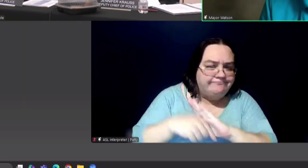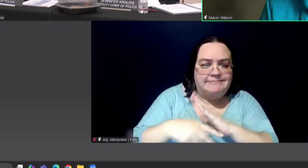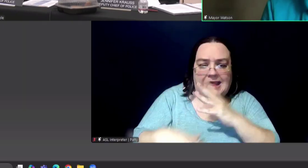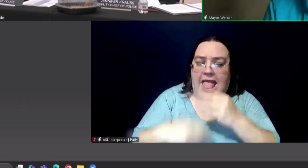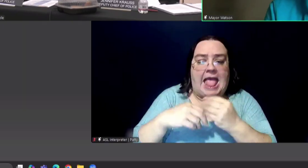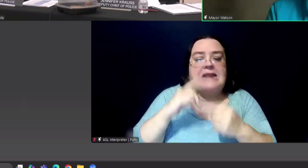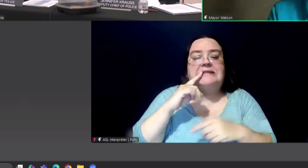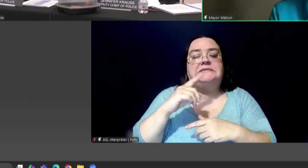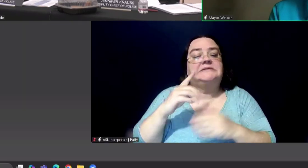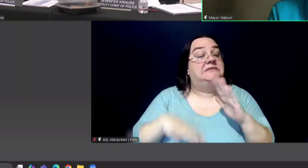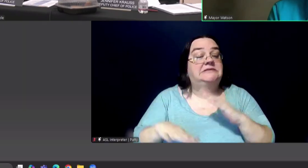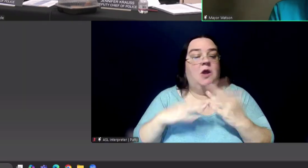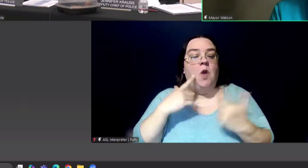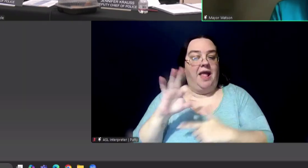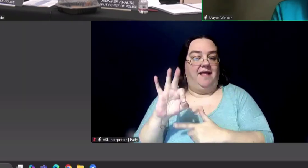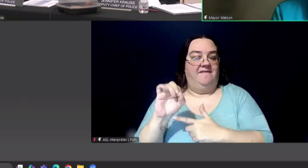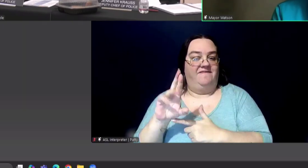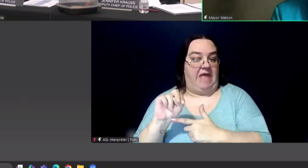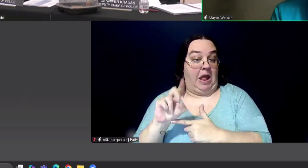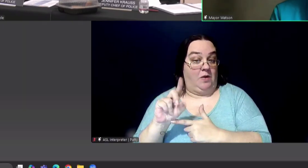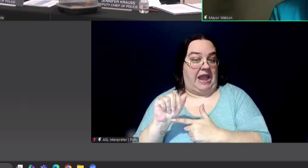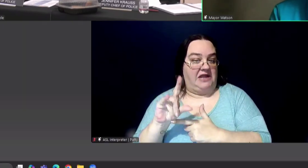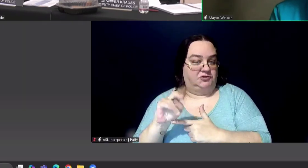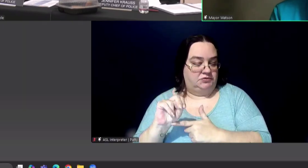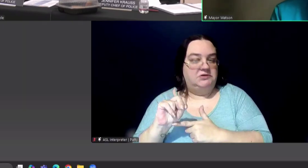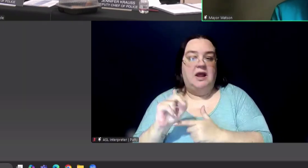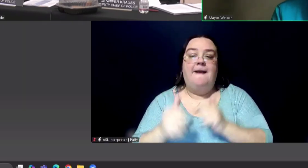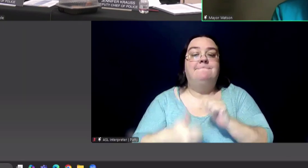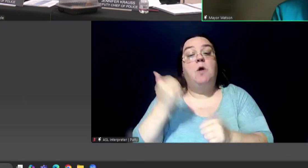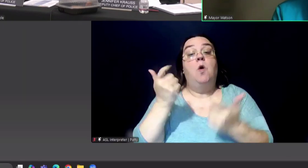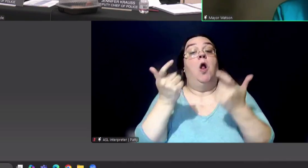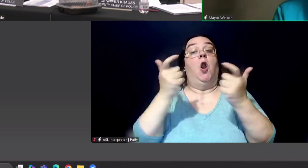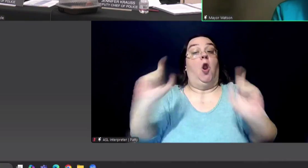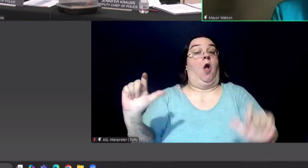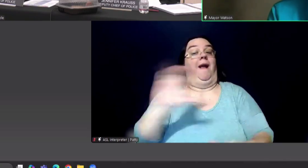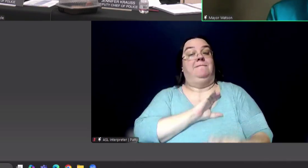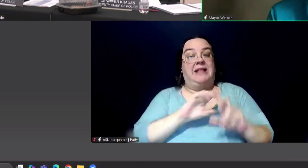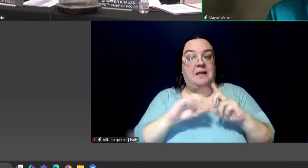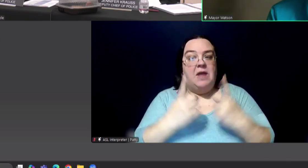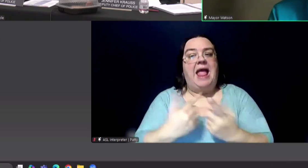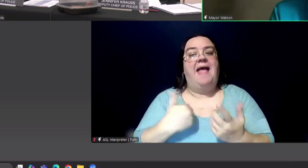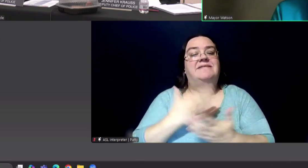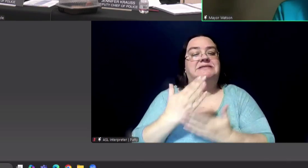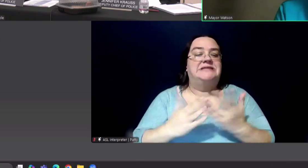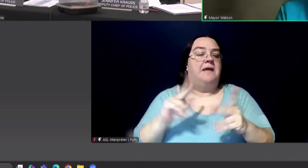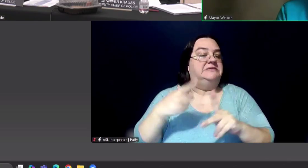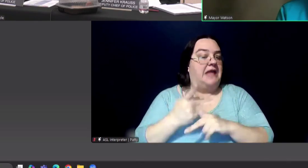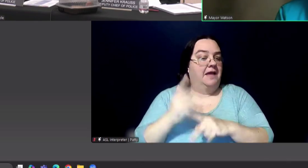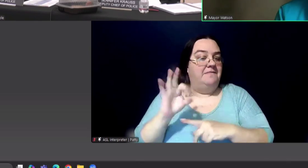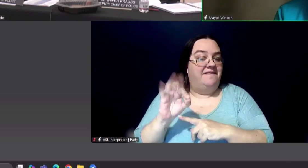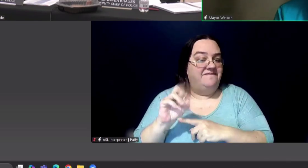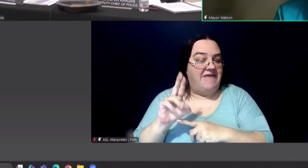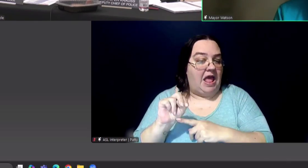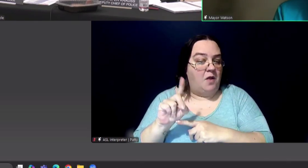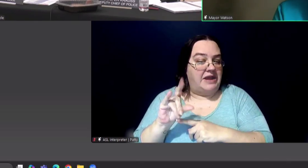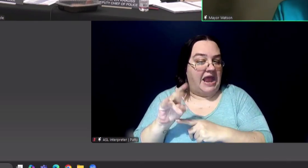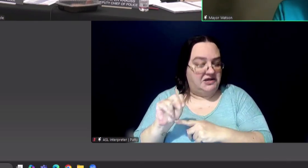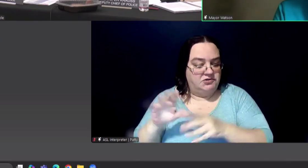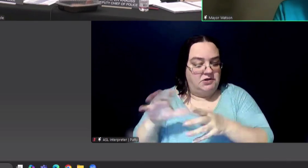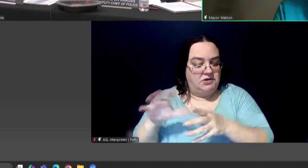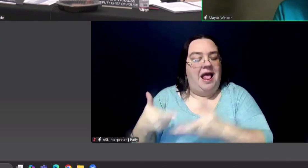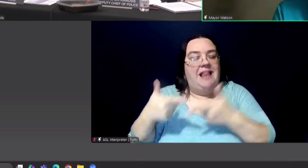foundation. So most large police departments have some kind of foundation arm that allow them to do these kinds of